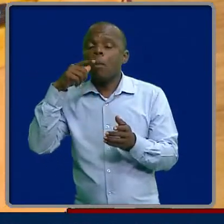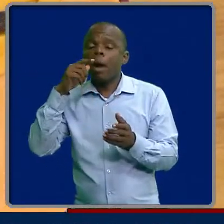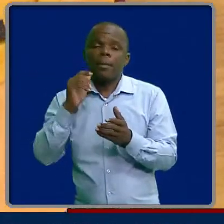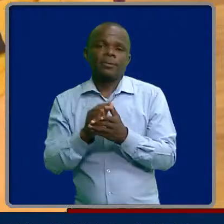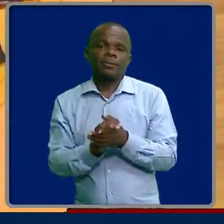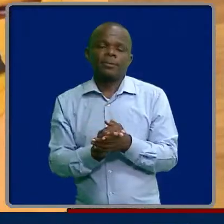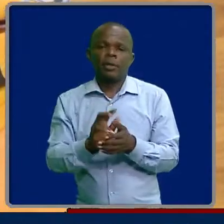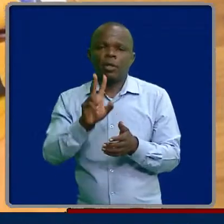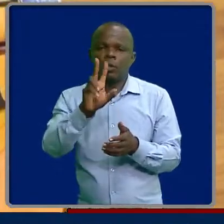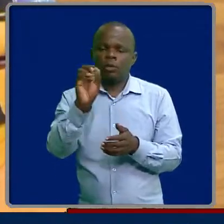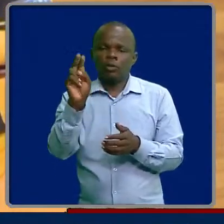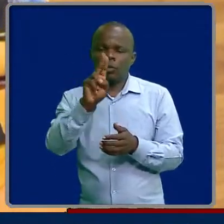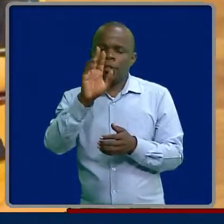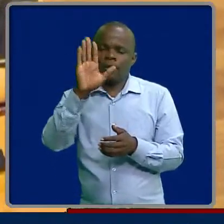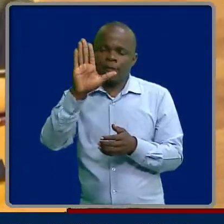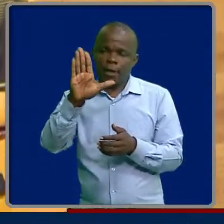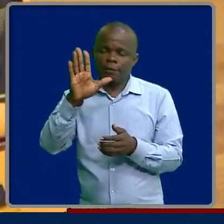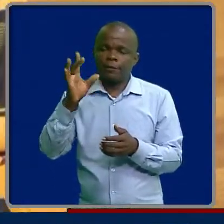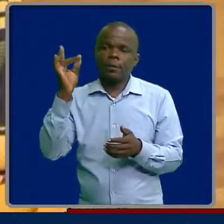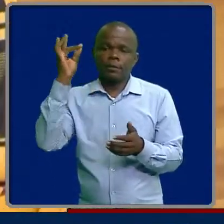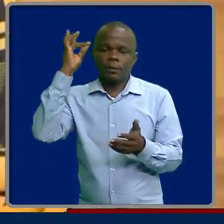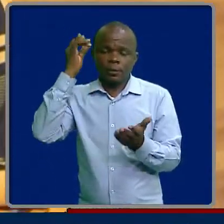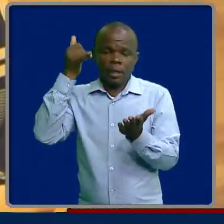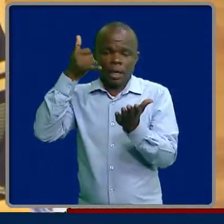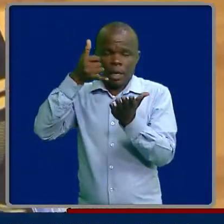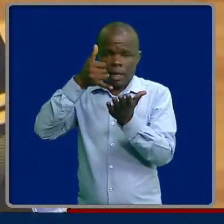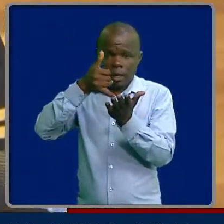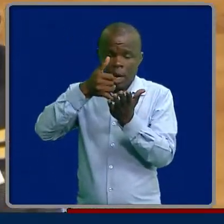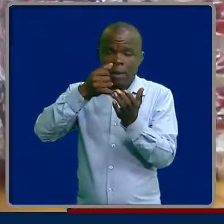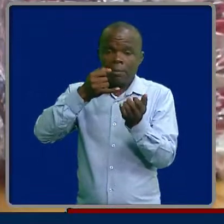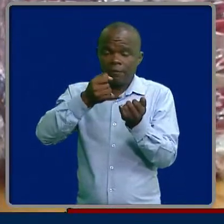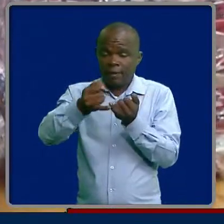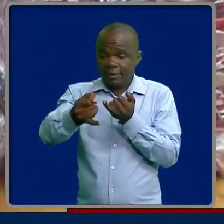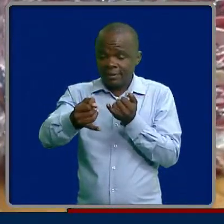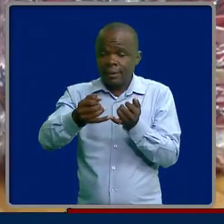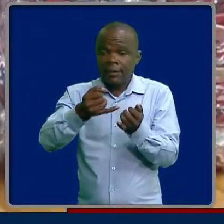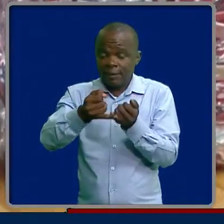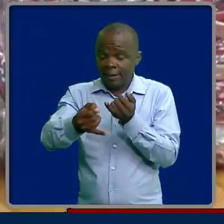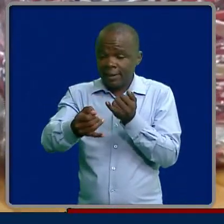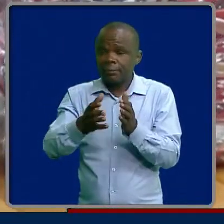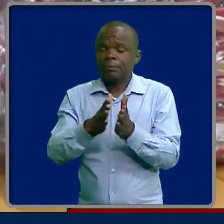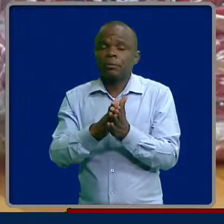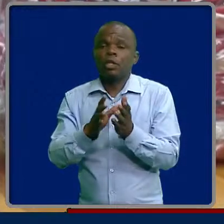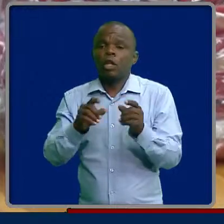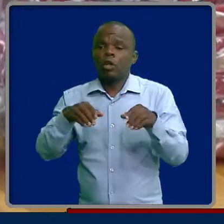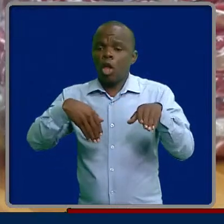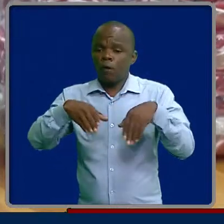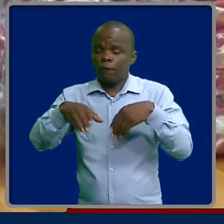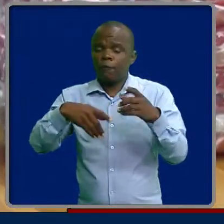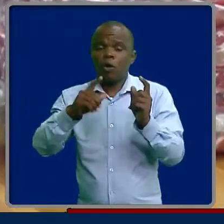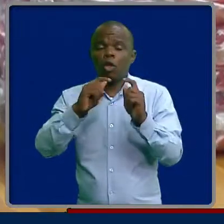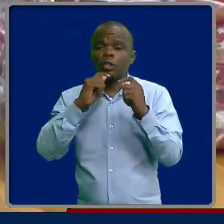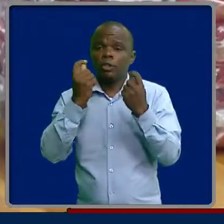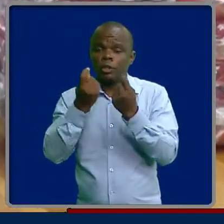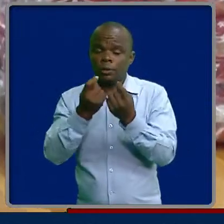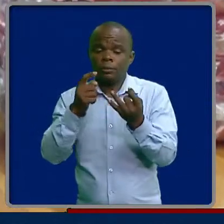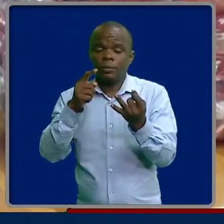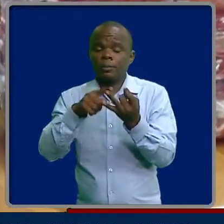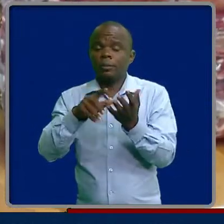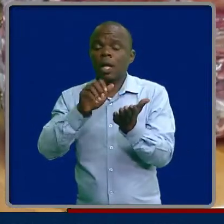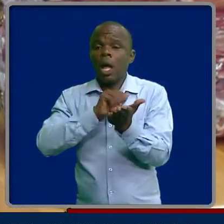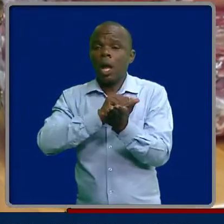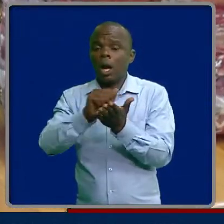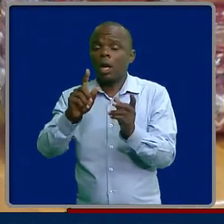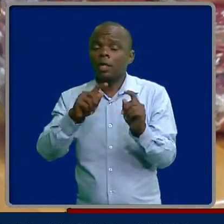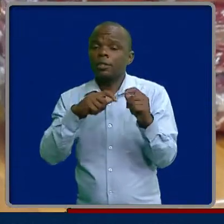With the 2025 Ingonyama Cup finals edging closer, football teams and cultural teams to compete in the finals have